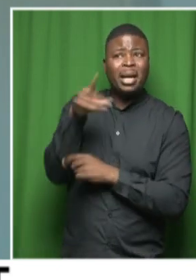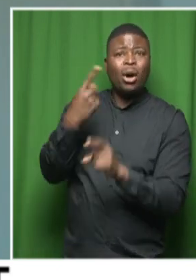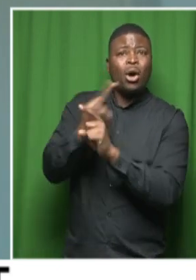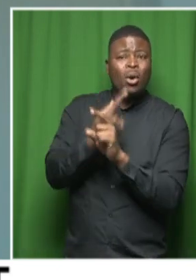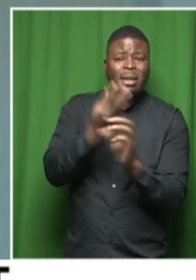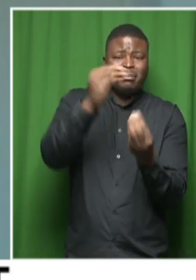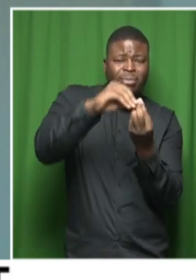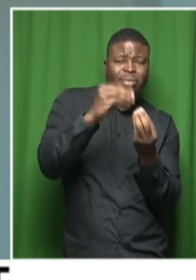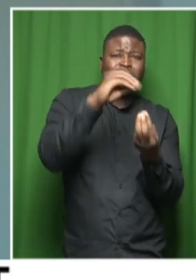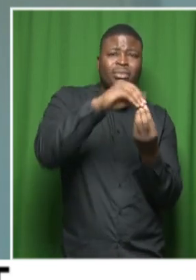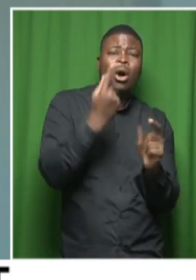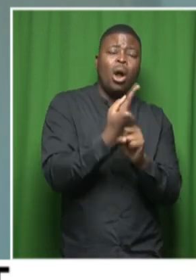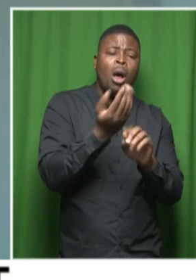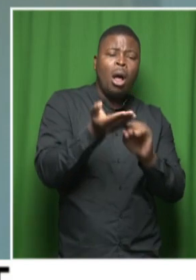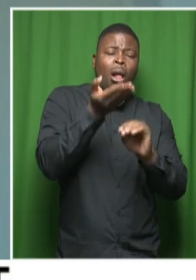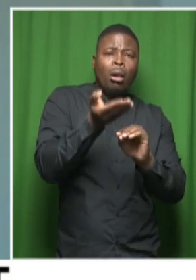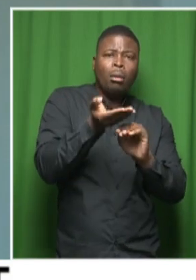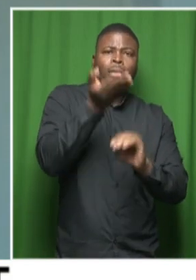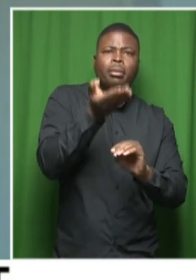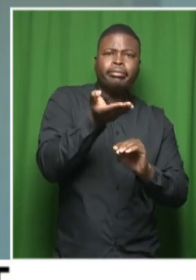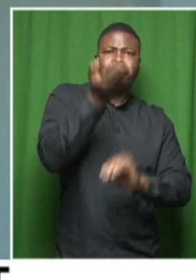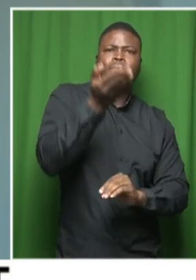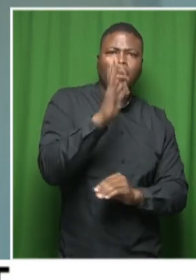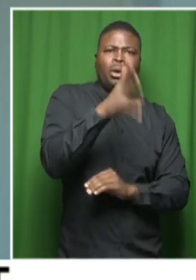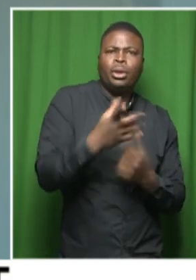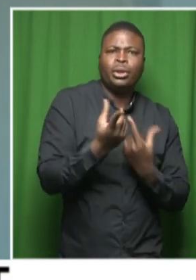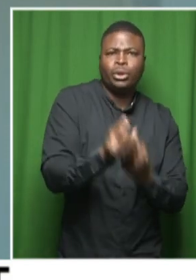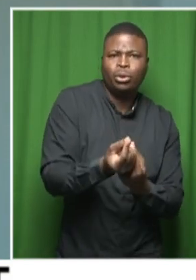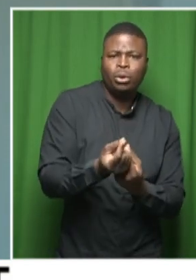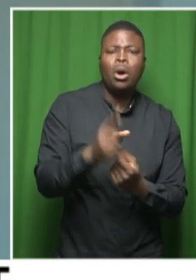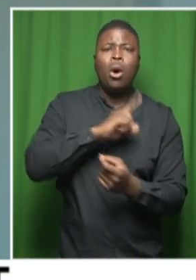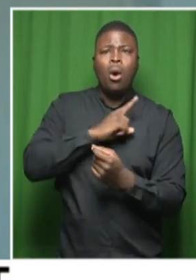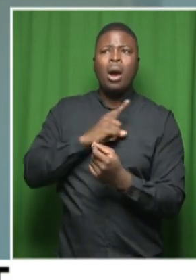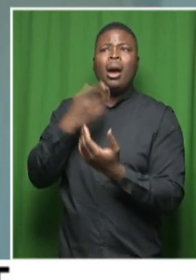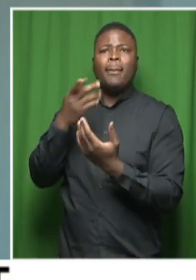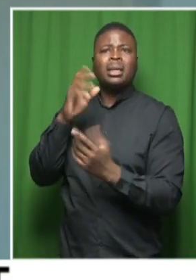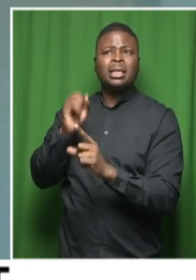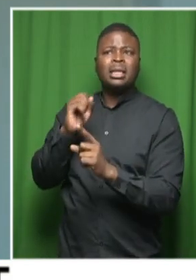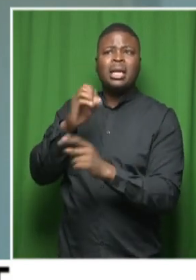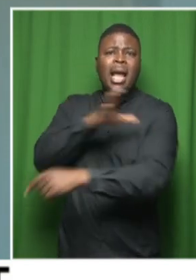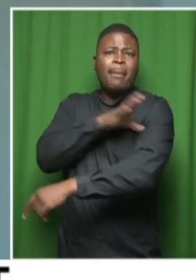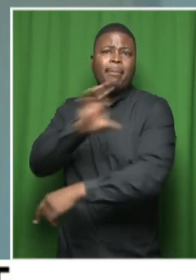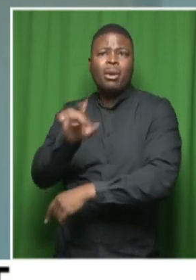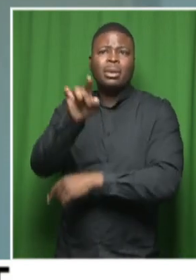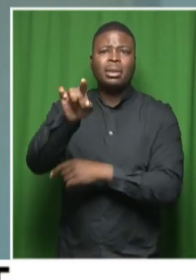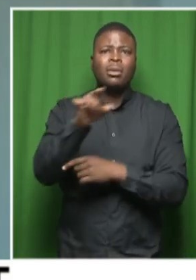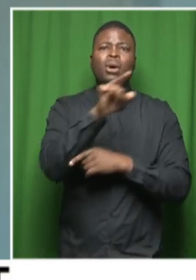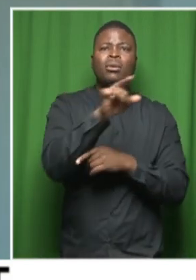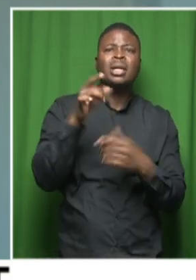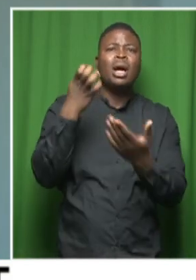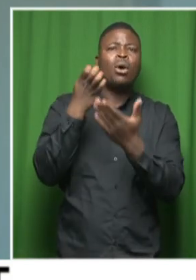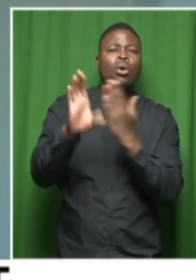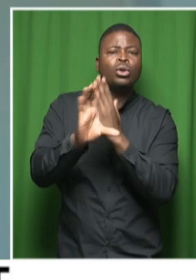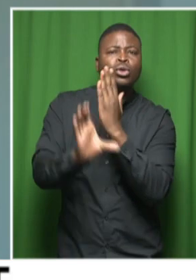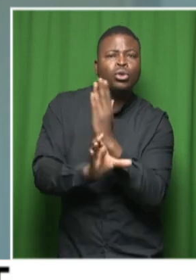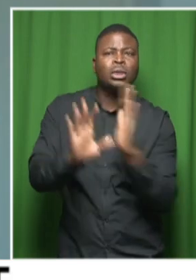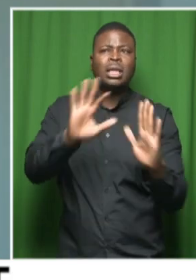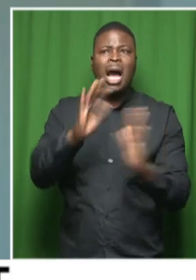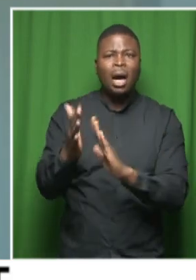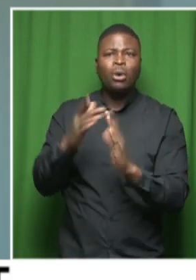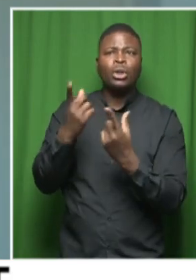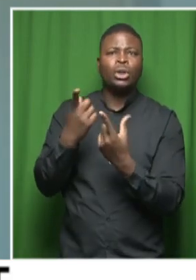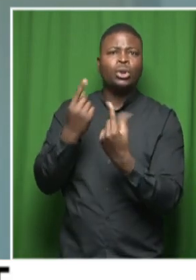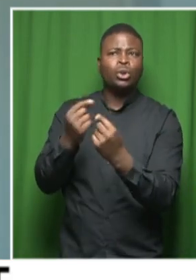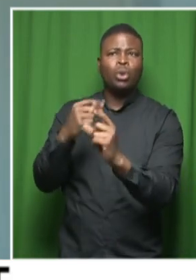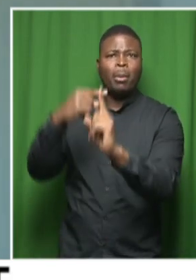not empowered them through a constitution by giving them a dual mandate. But I